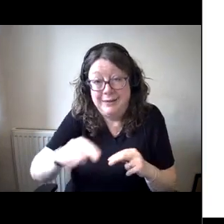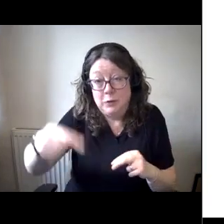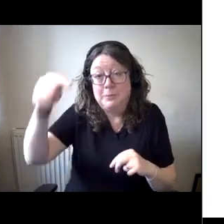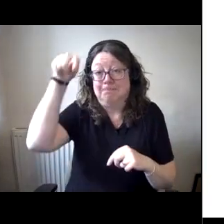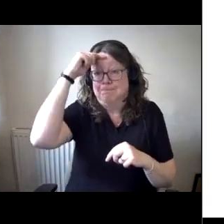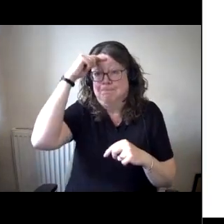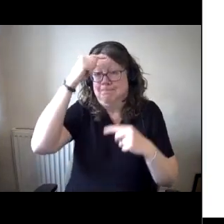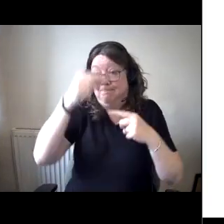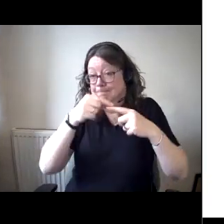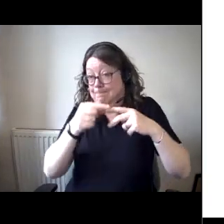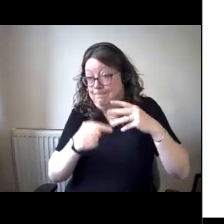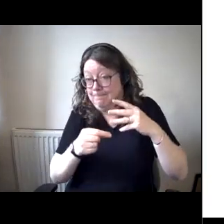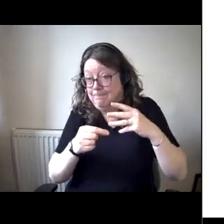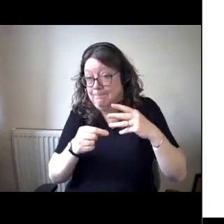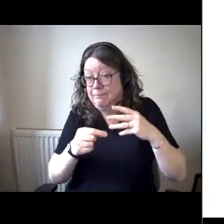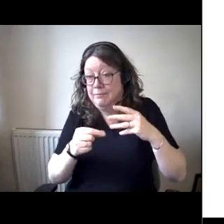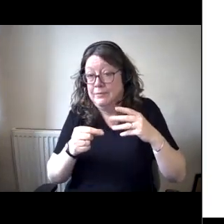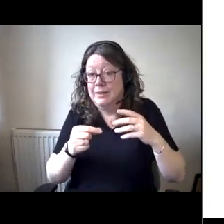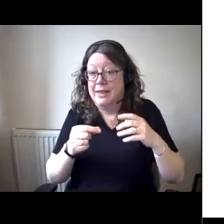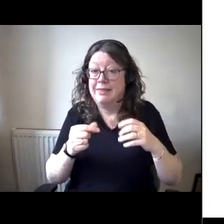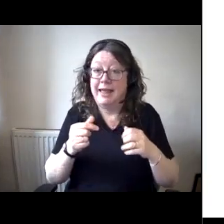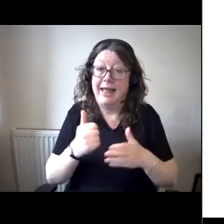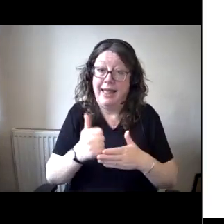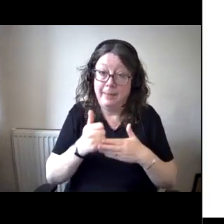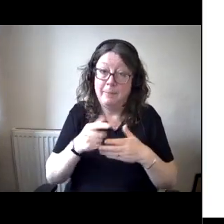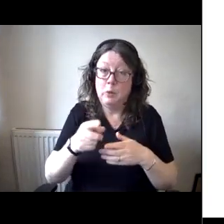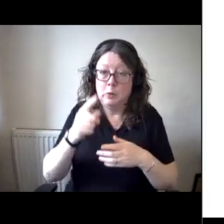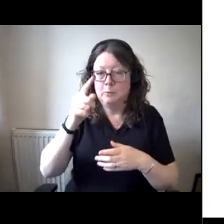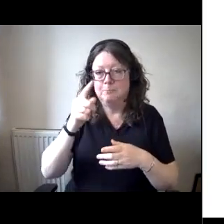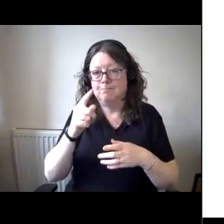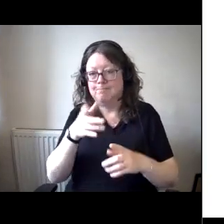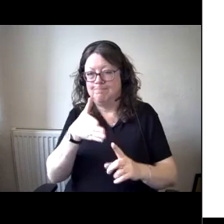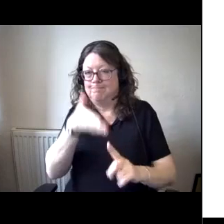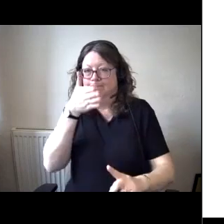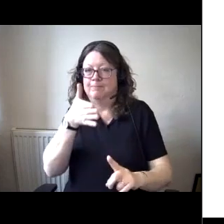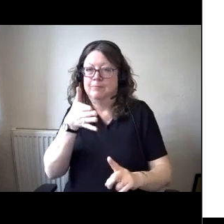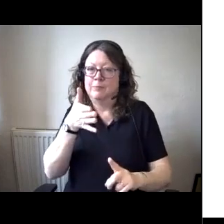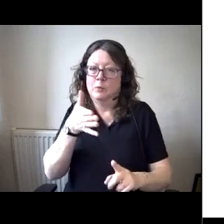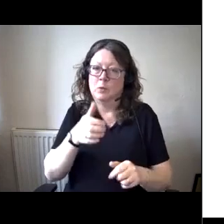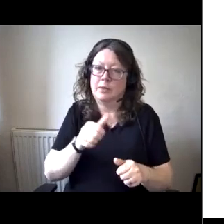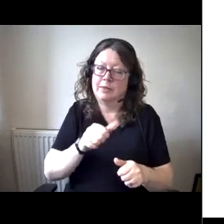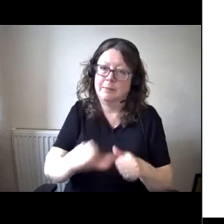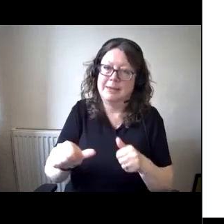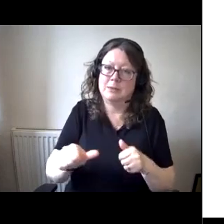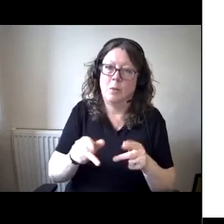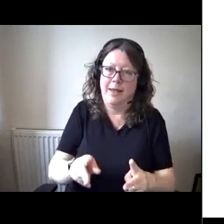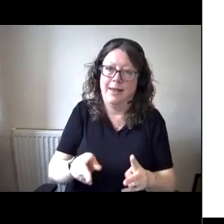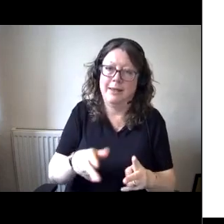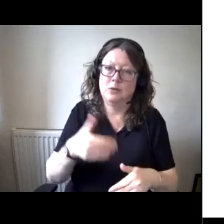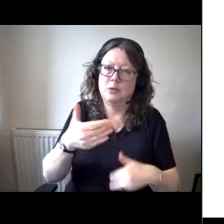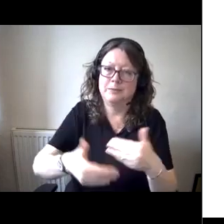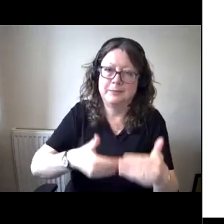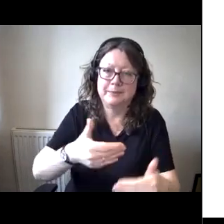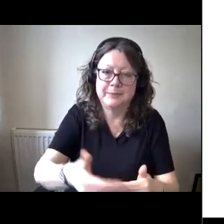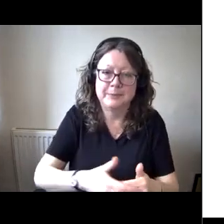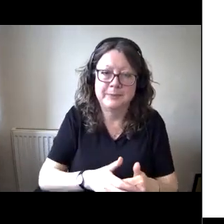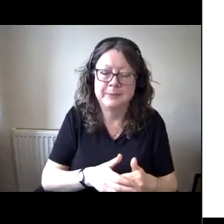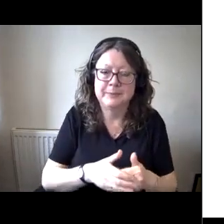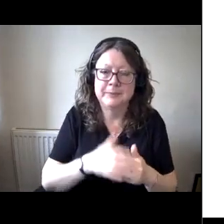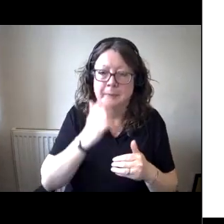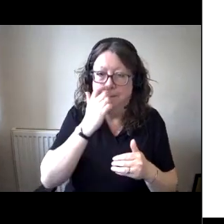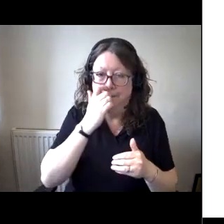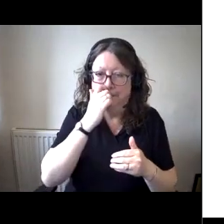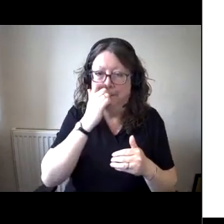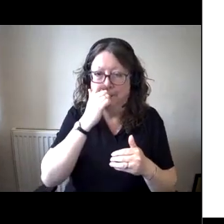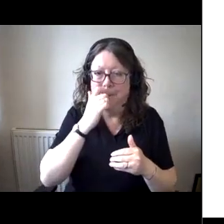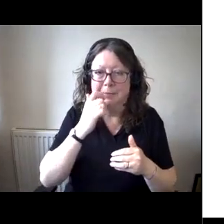maybe let's not list things and say which are good things to do now and which are not very good things to do now.